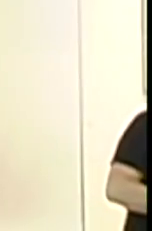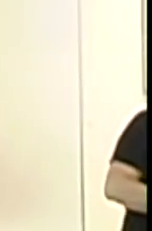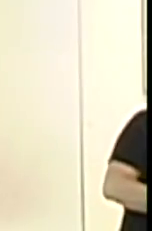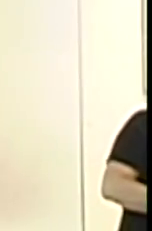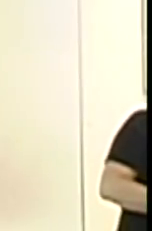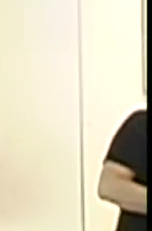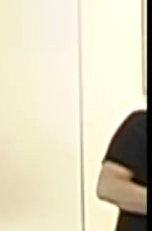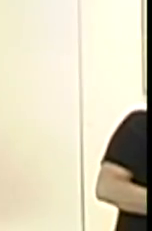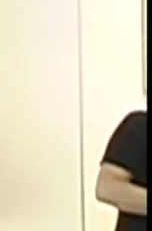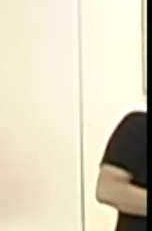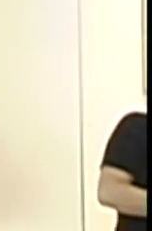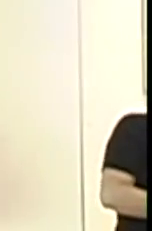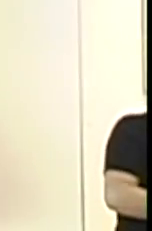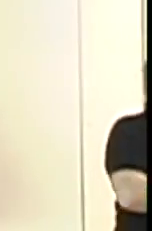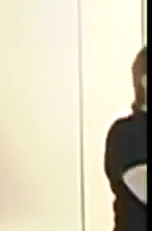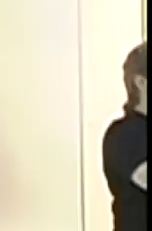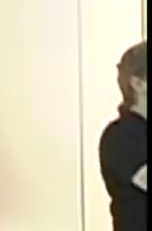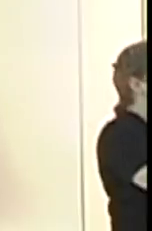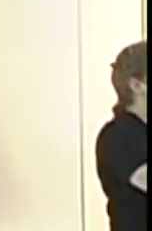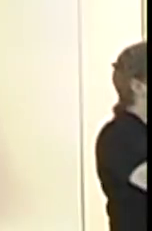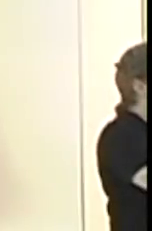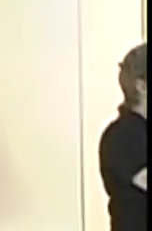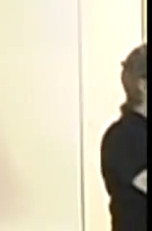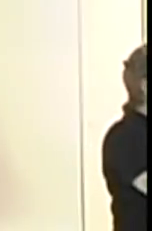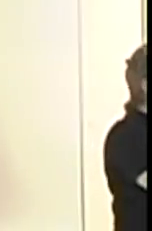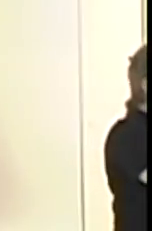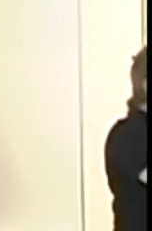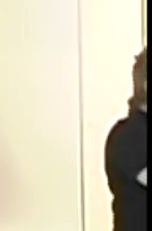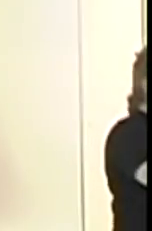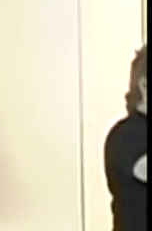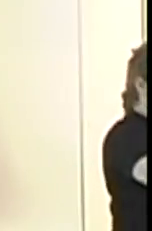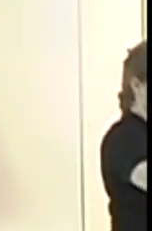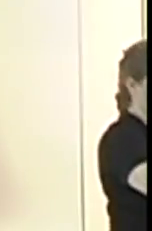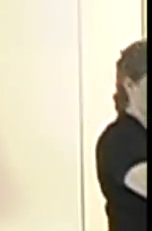And the target movement is at the first knuckles,